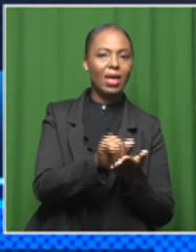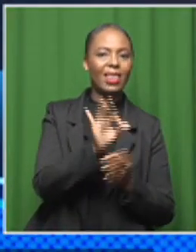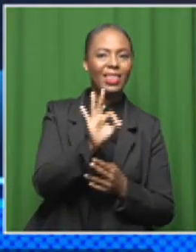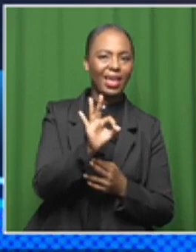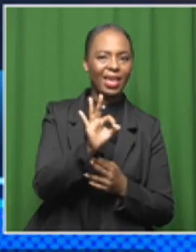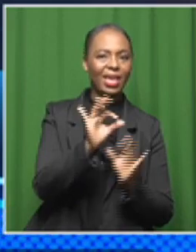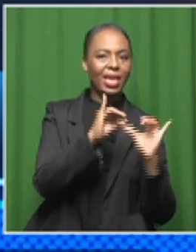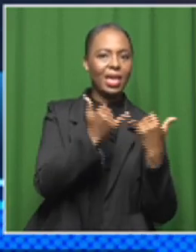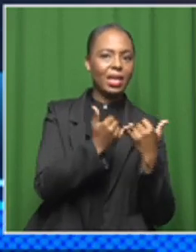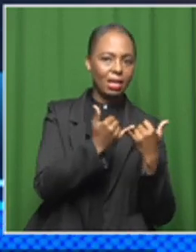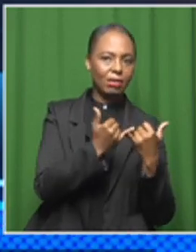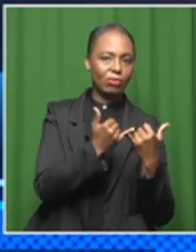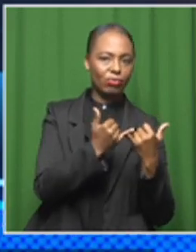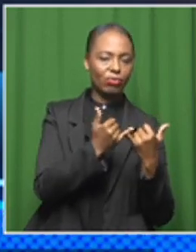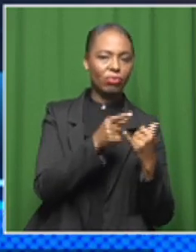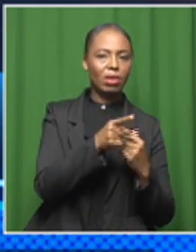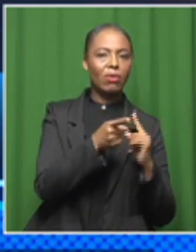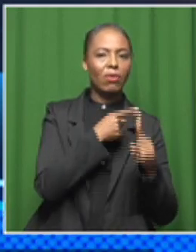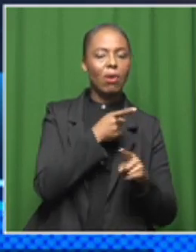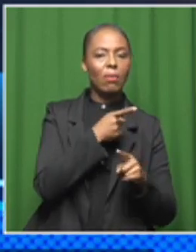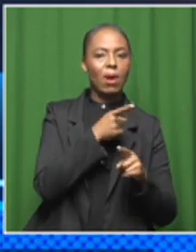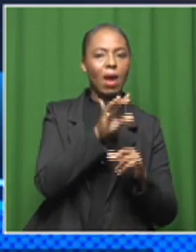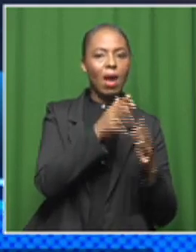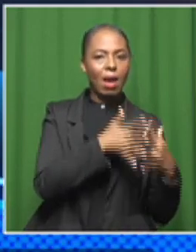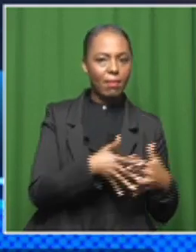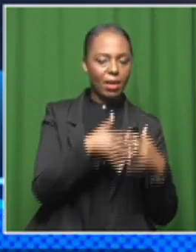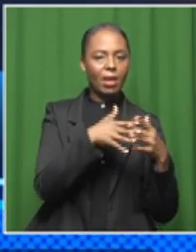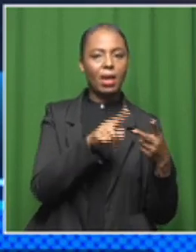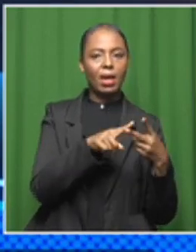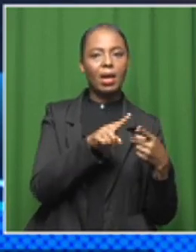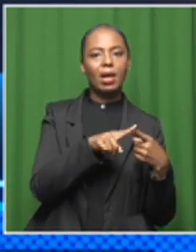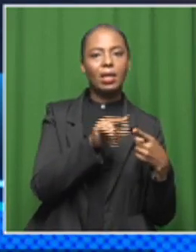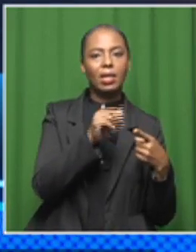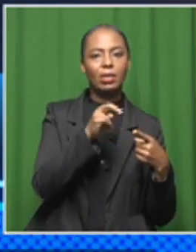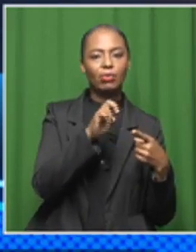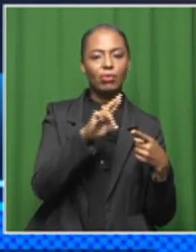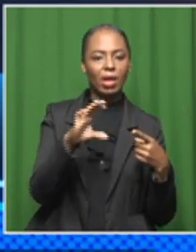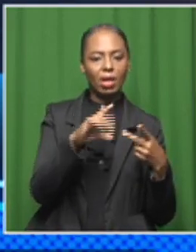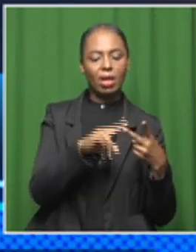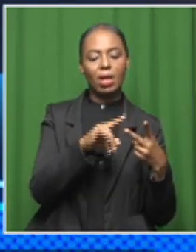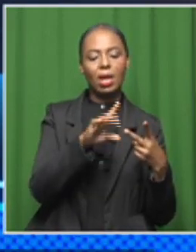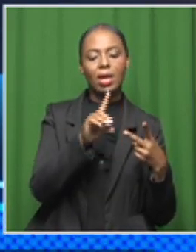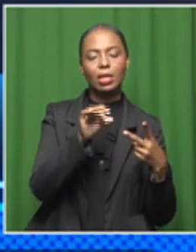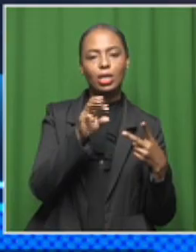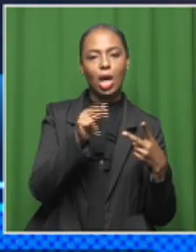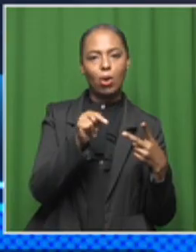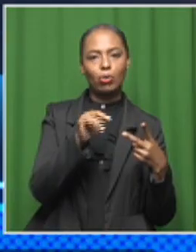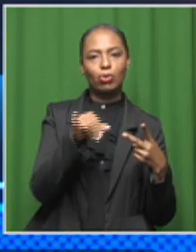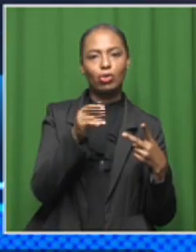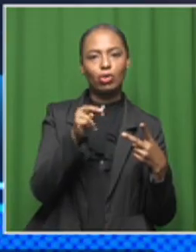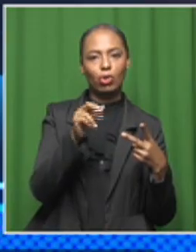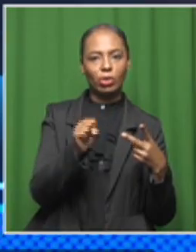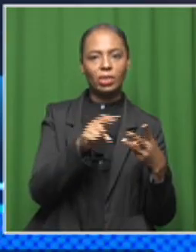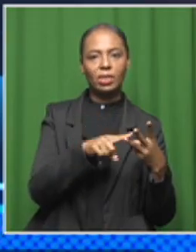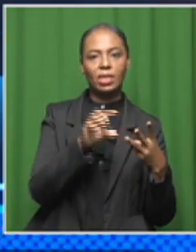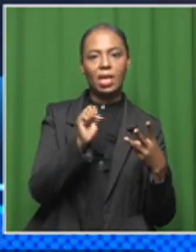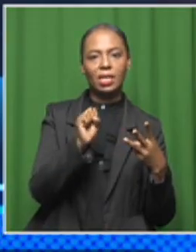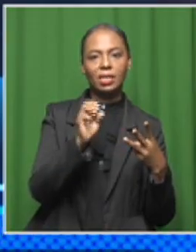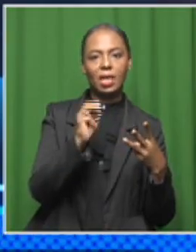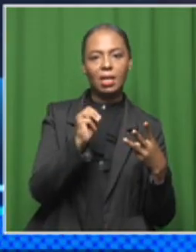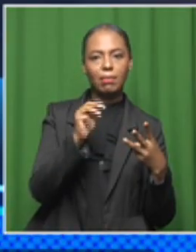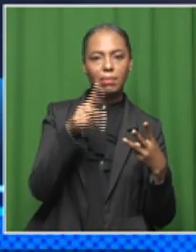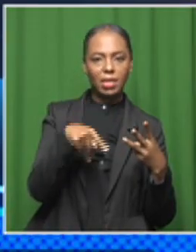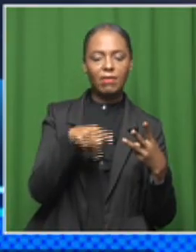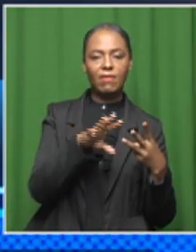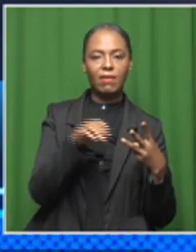indices from America, which is the NASDAQ, Dow Jones, as well as the S&P 500, and then I also trade the 5